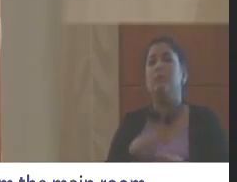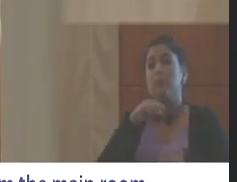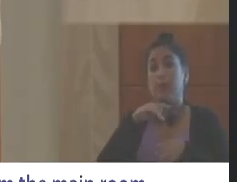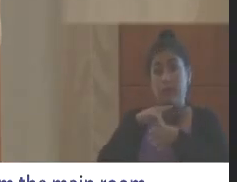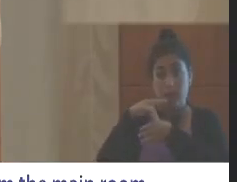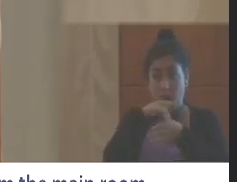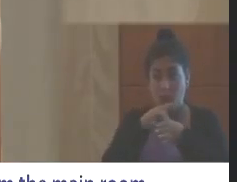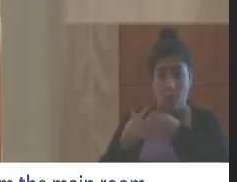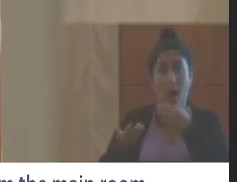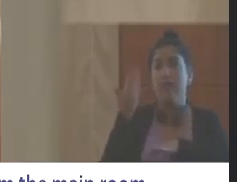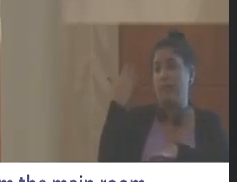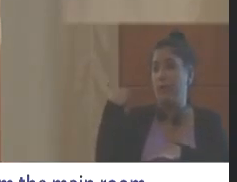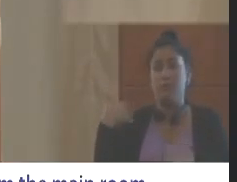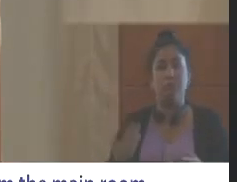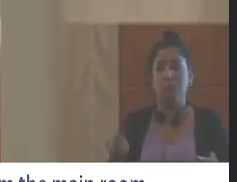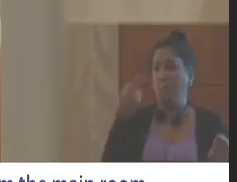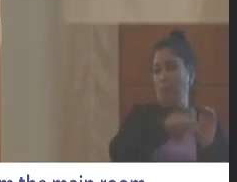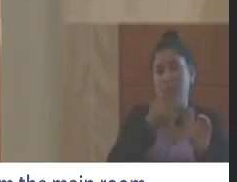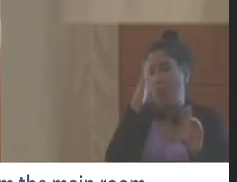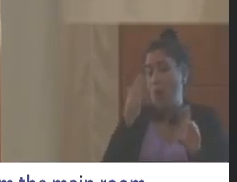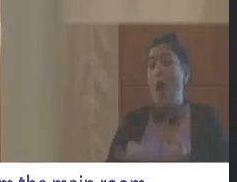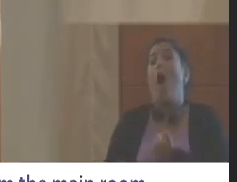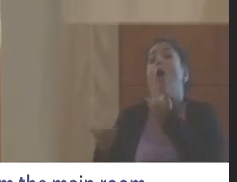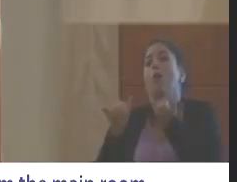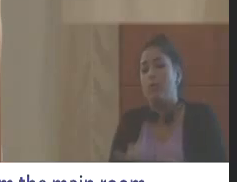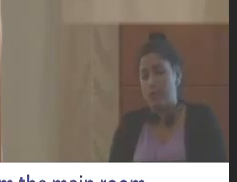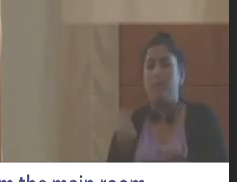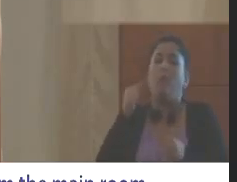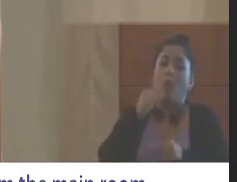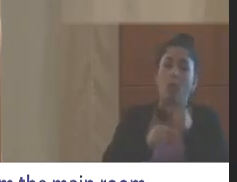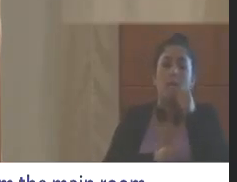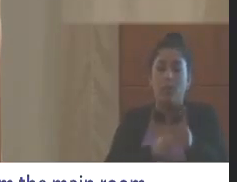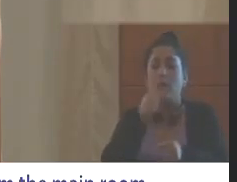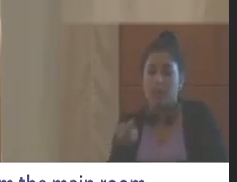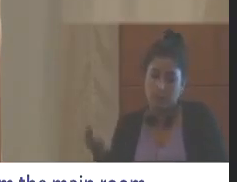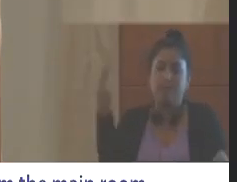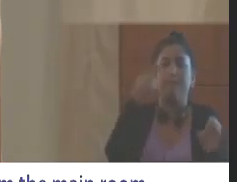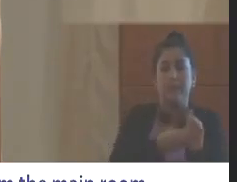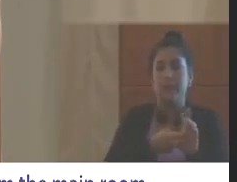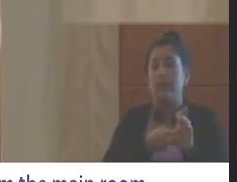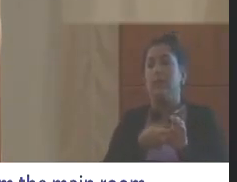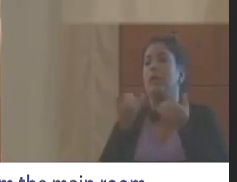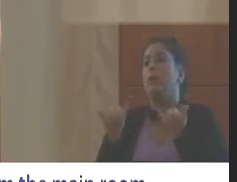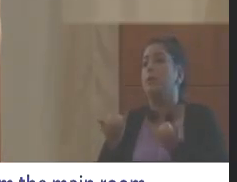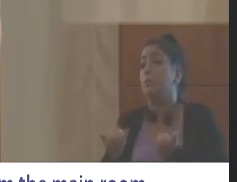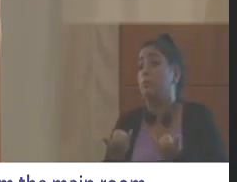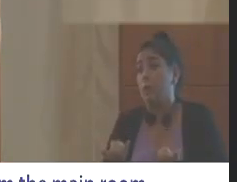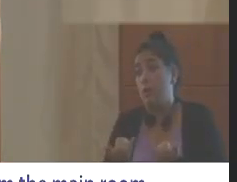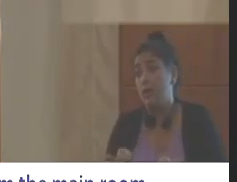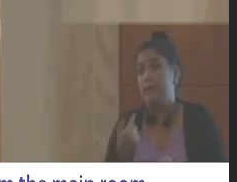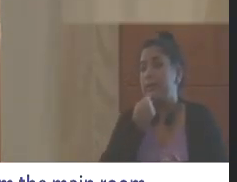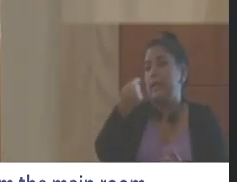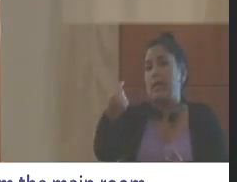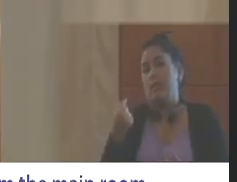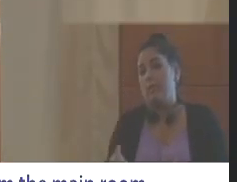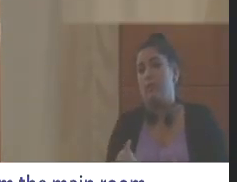but which in recent years has been every day more involved. If we say that risk management is a development